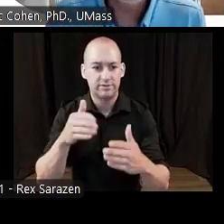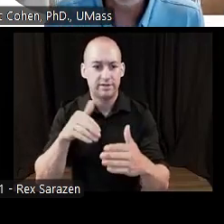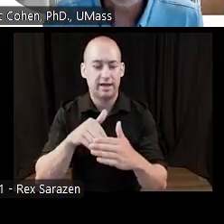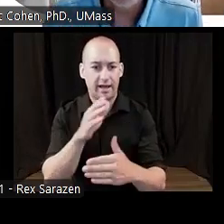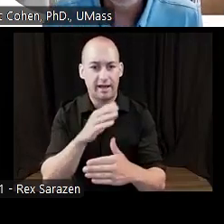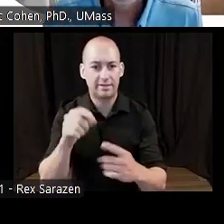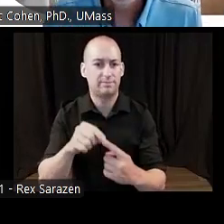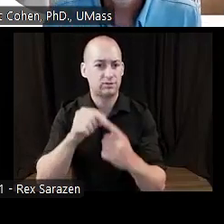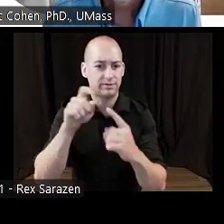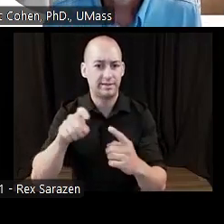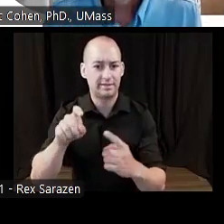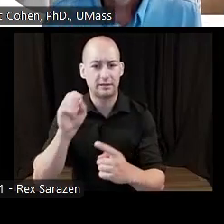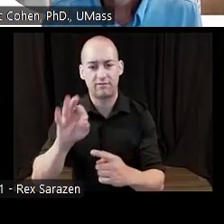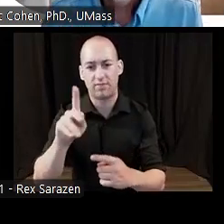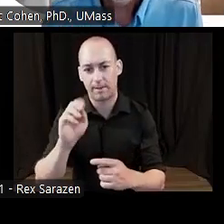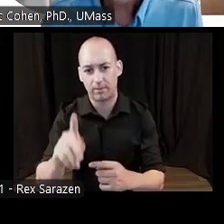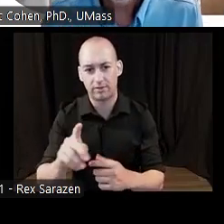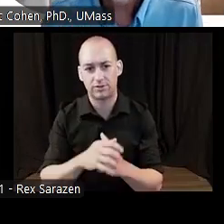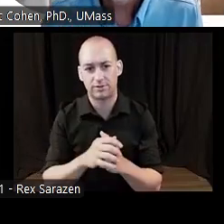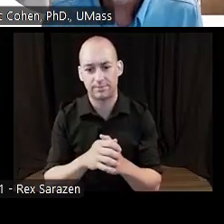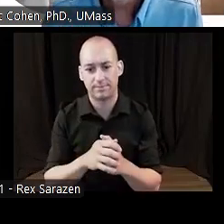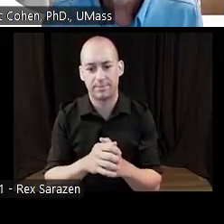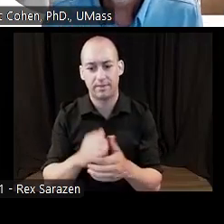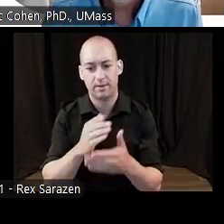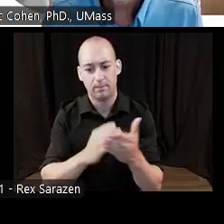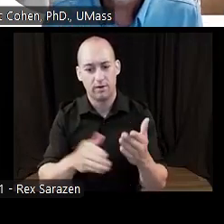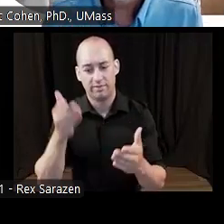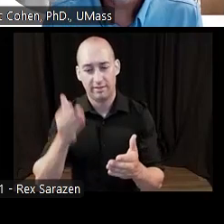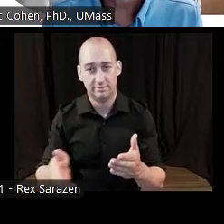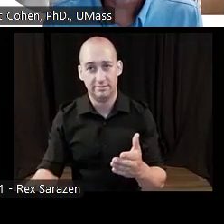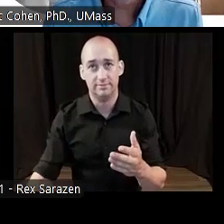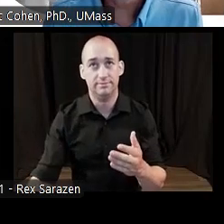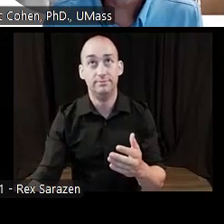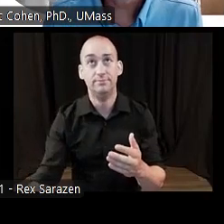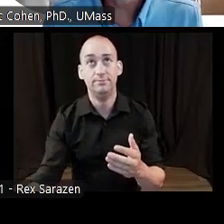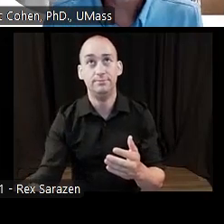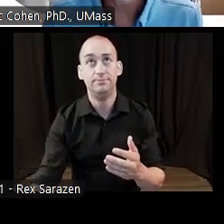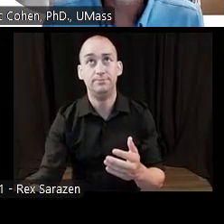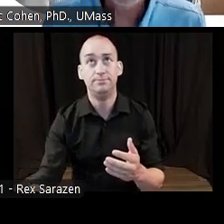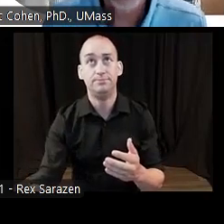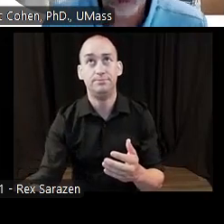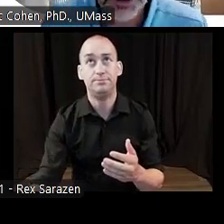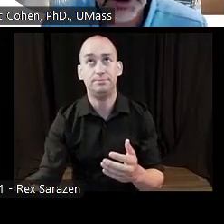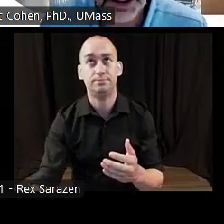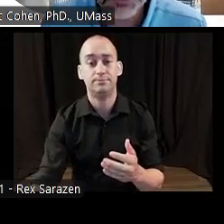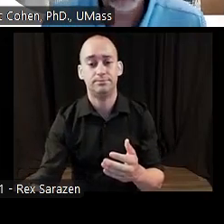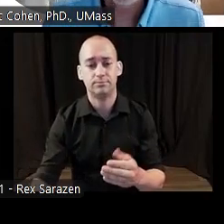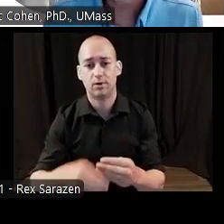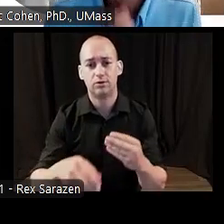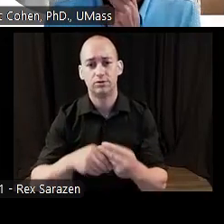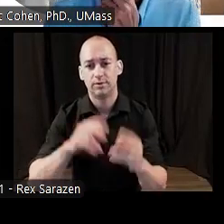this population. As part of this, we are also going to be analyzing and